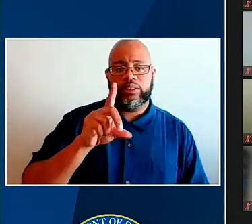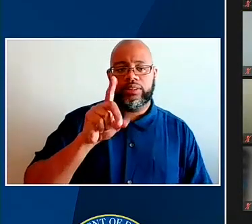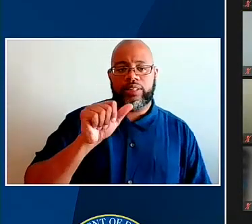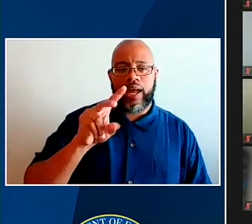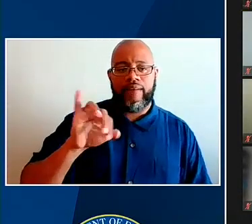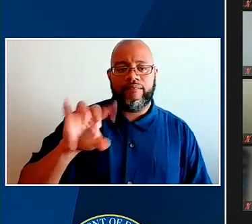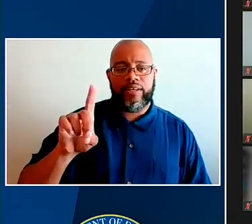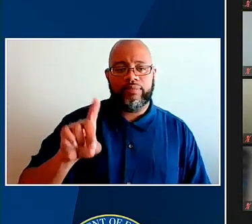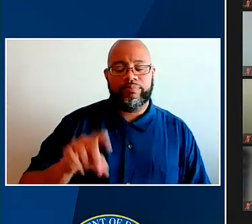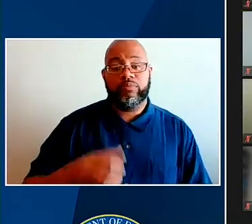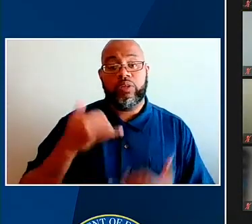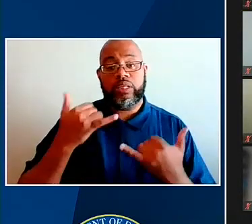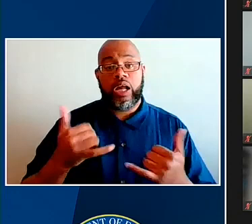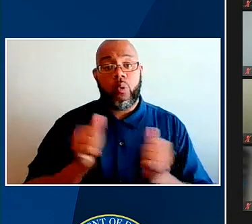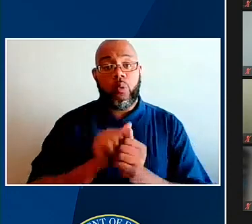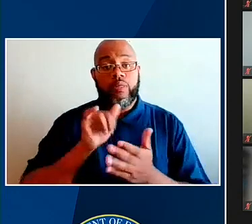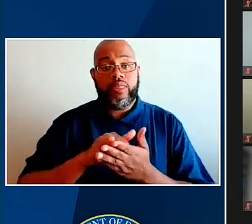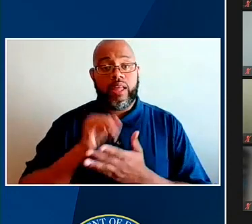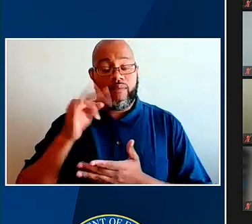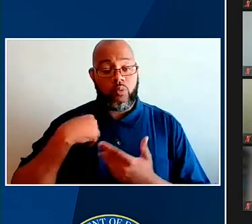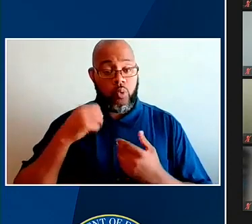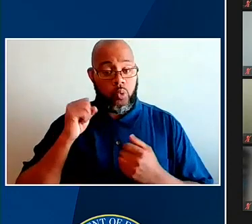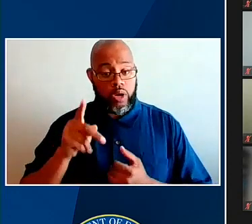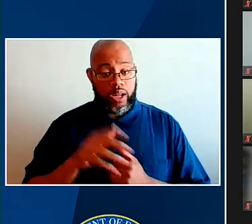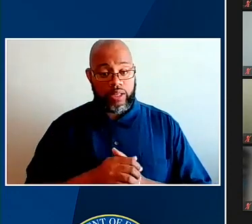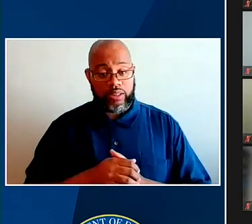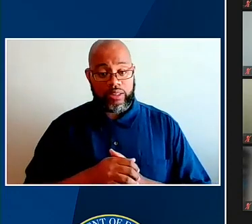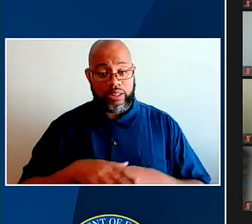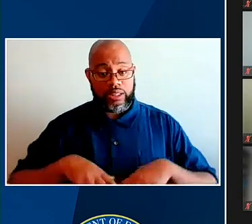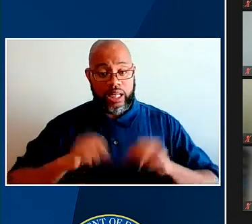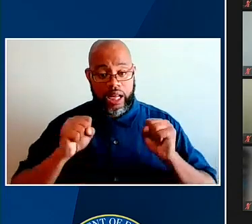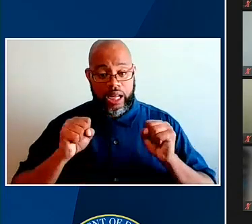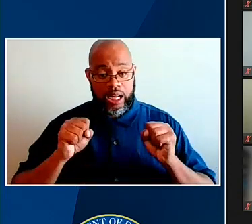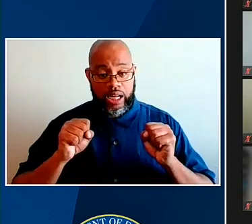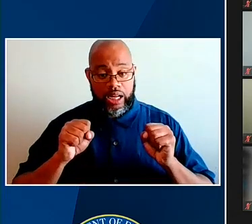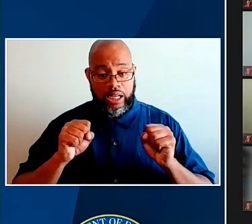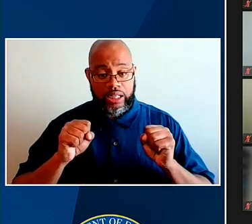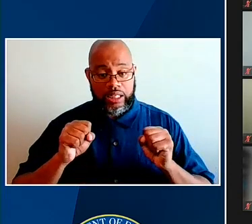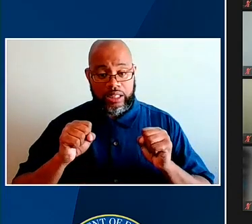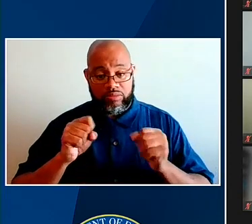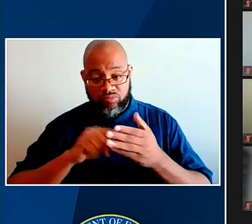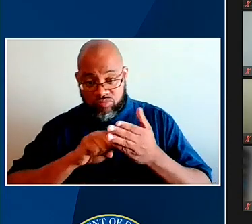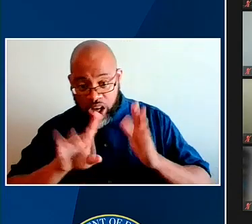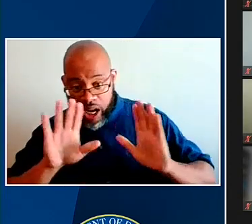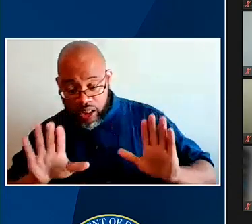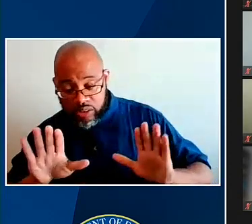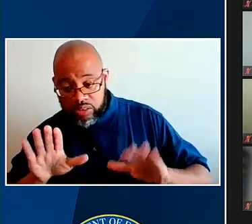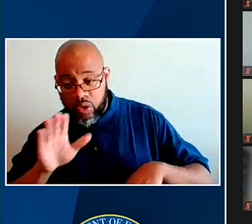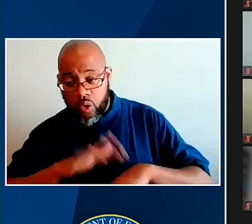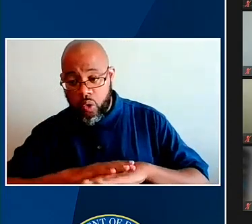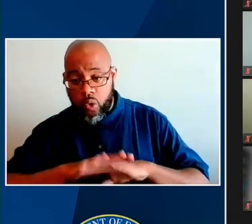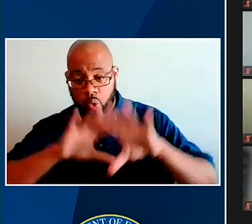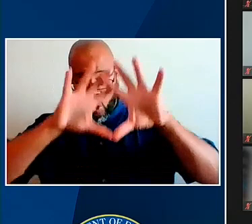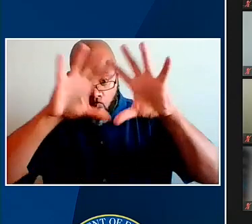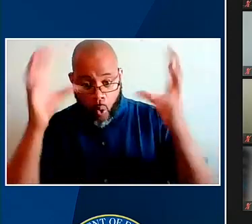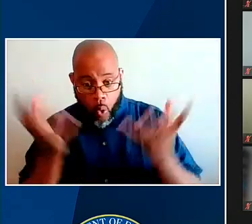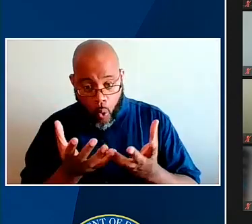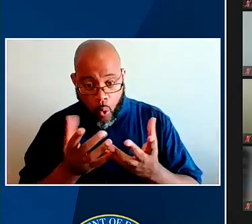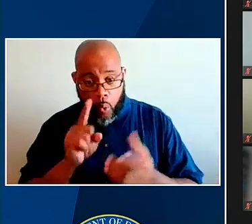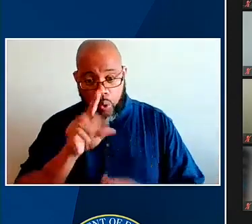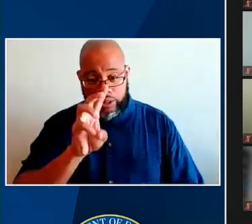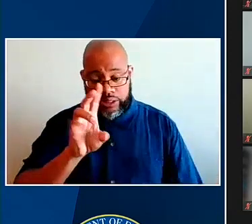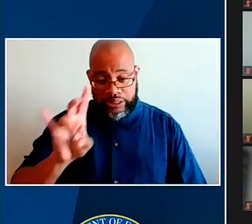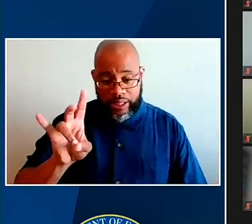All right, so with that, if we're okay to take a temperature check on the entirety of